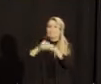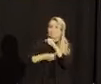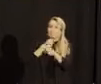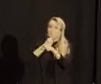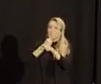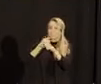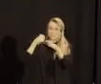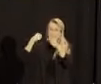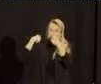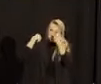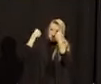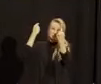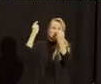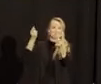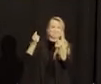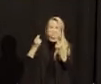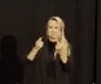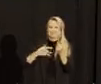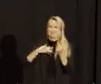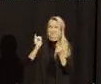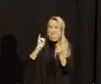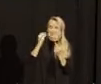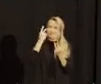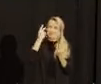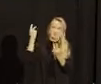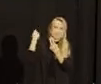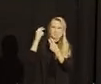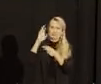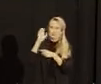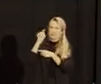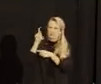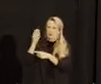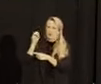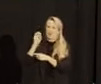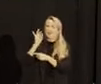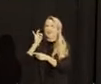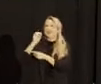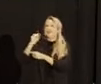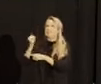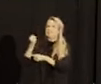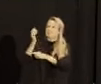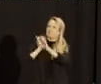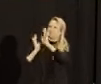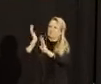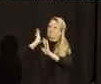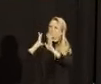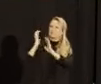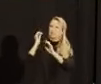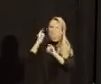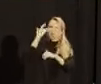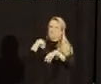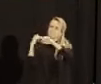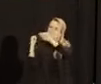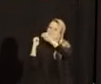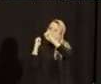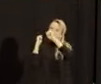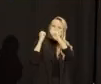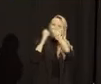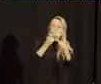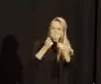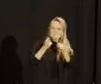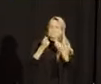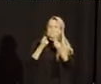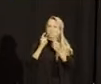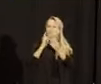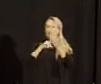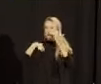you see, right? It looks like the 90s. So we're bringing a little taste of the old, what we know, and